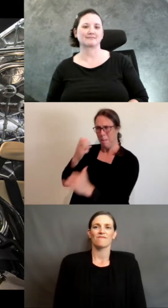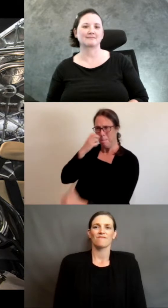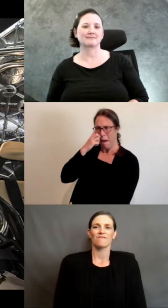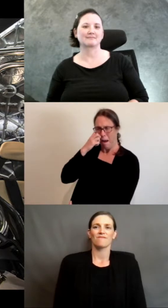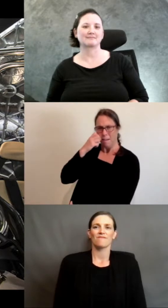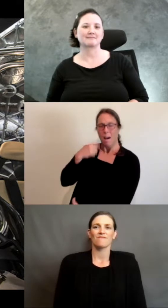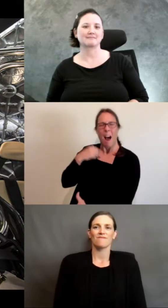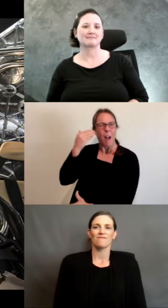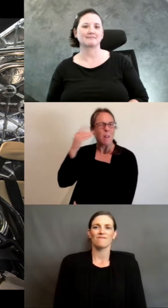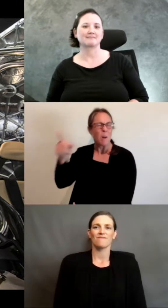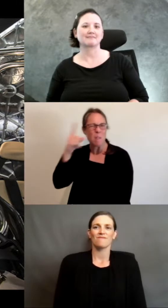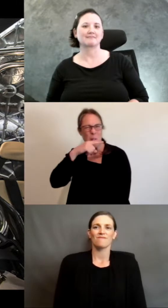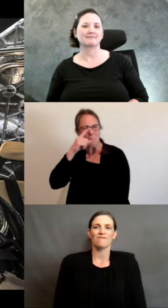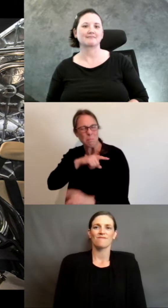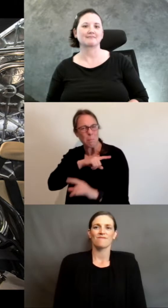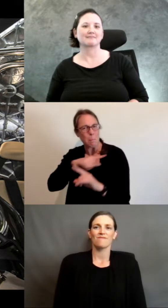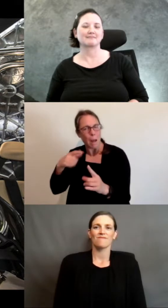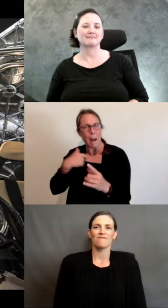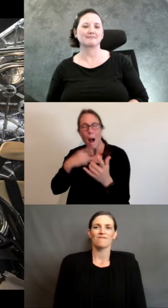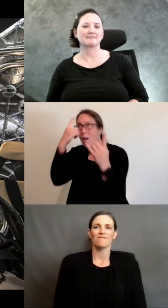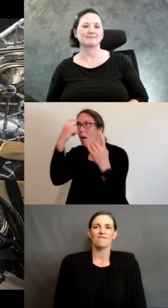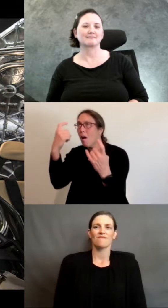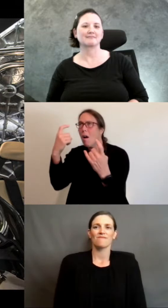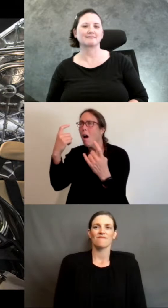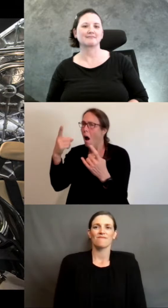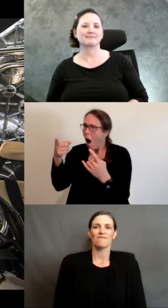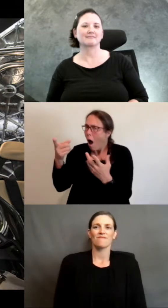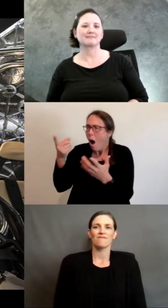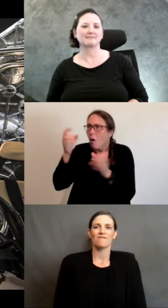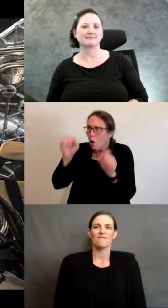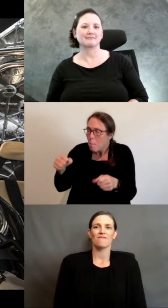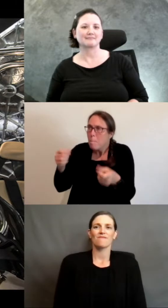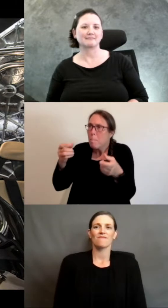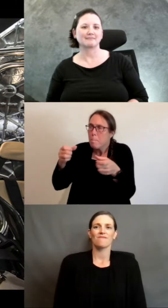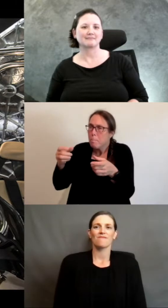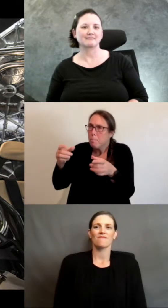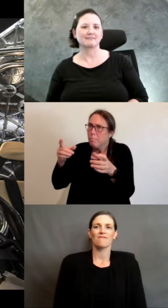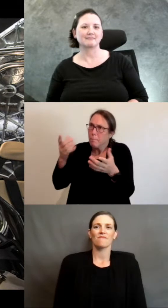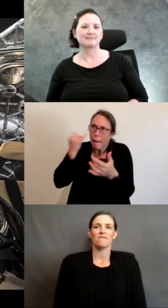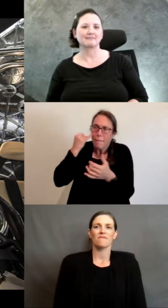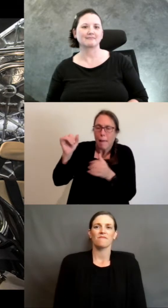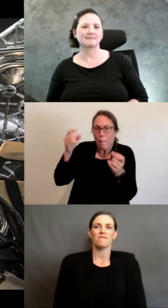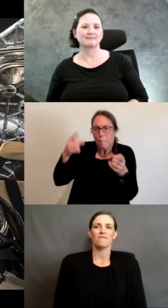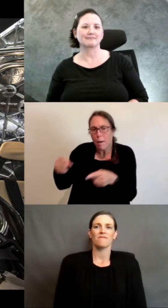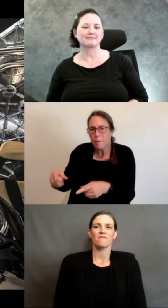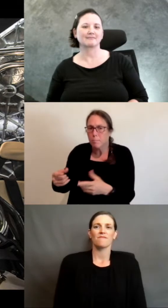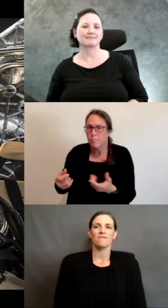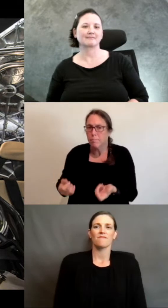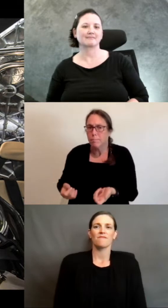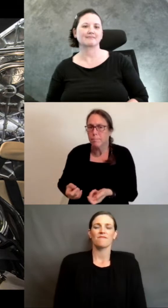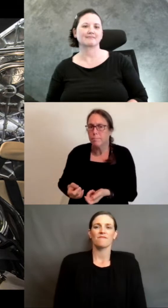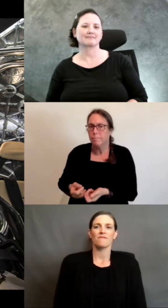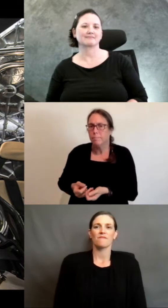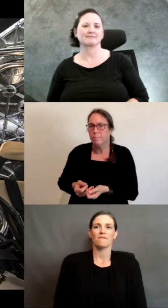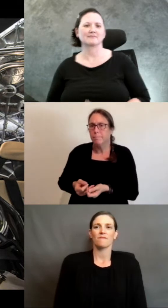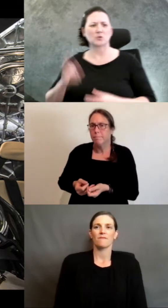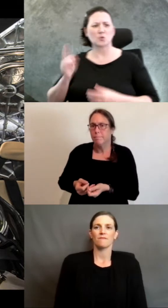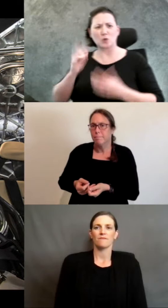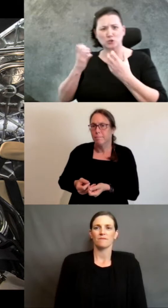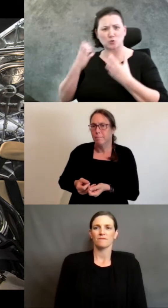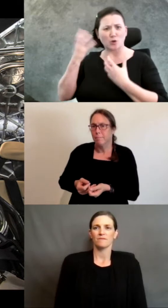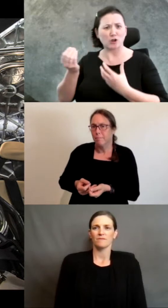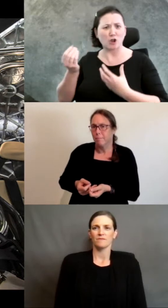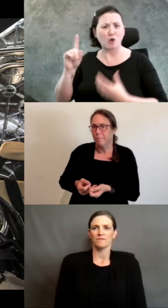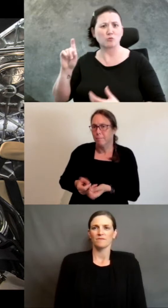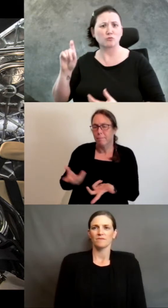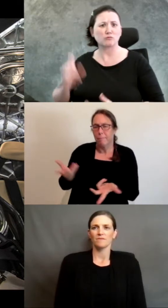if it could be possible? What planet did you want to go to back then? Venus, or really any planet. I love the